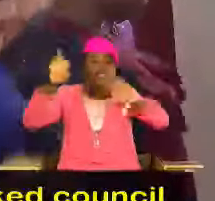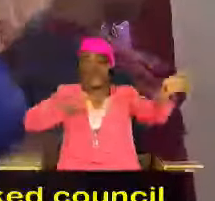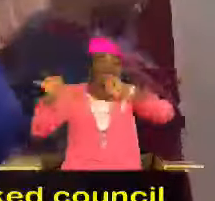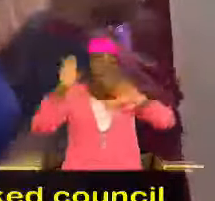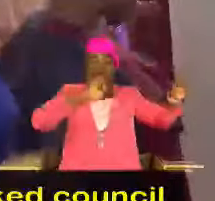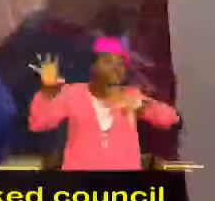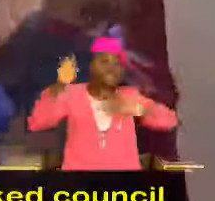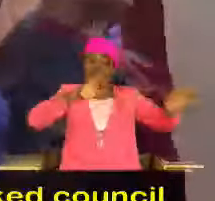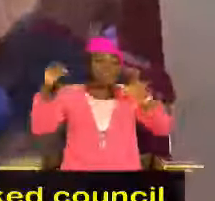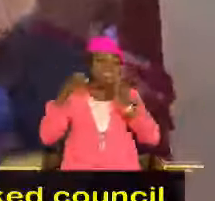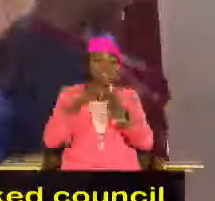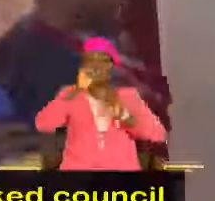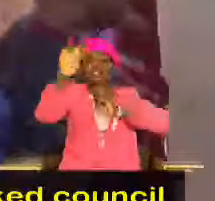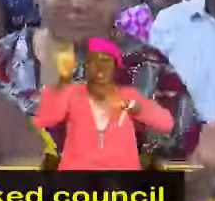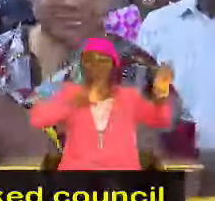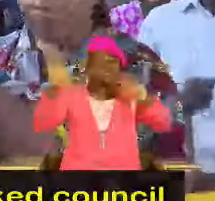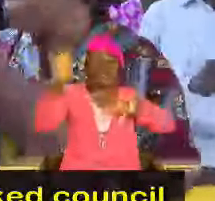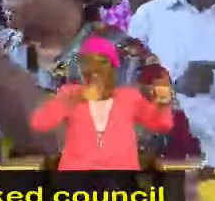it